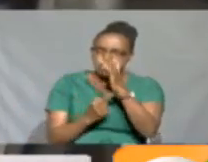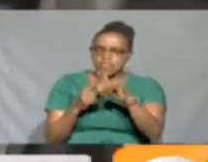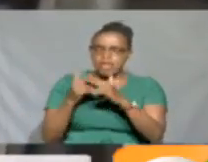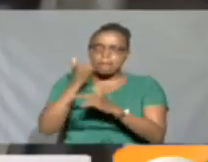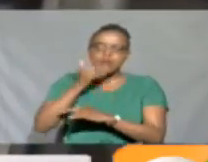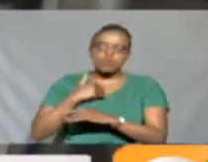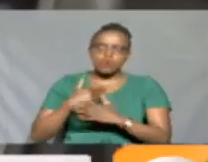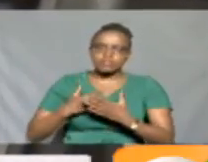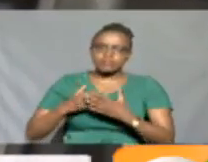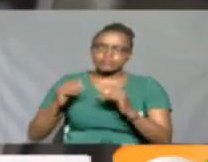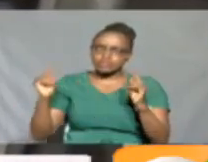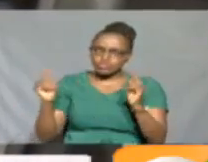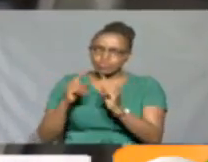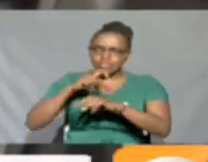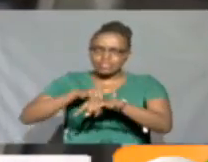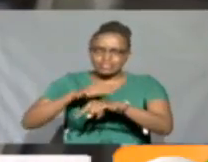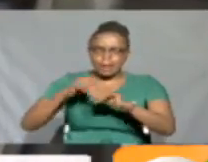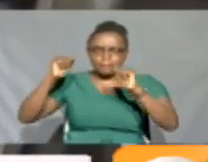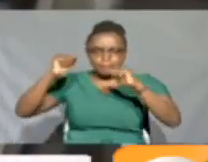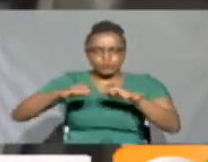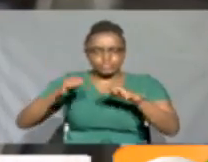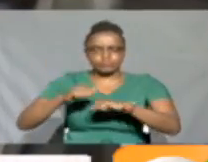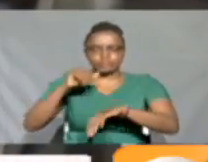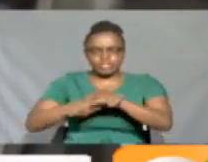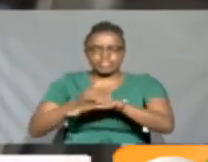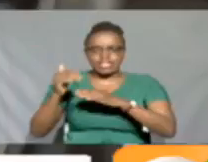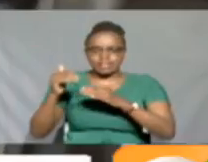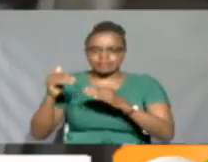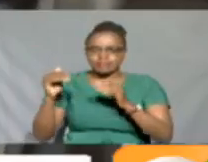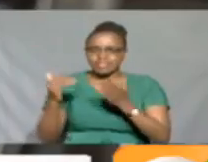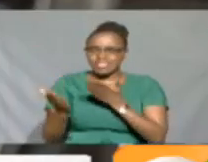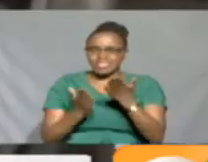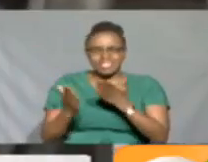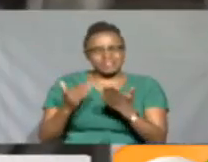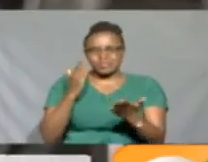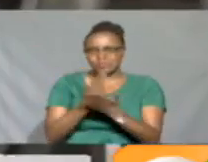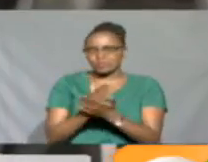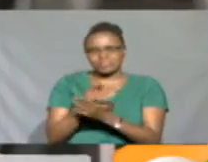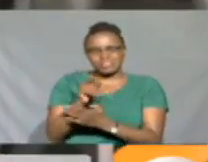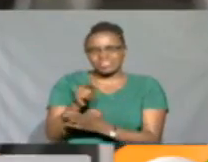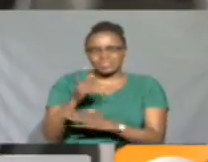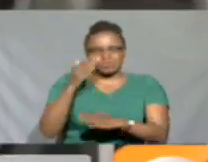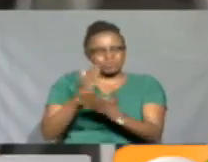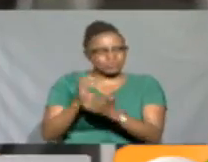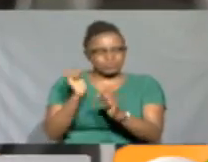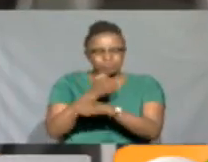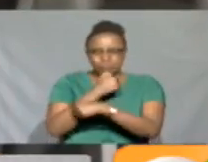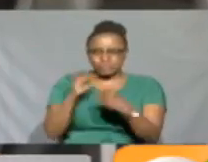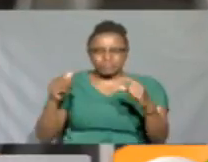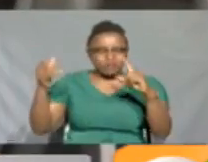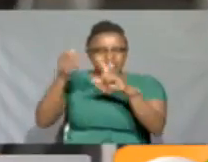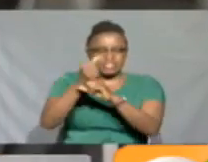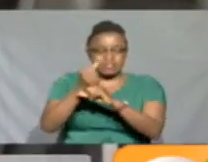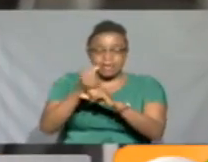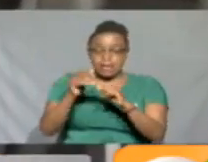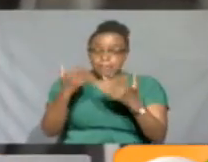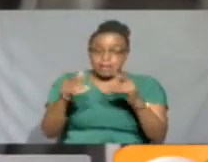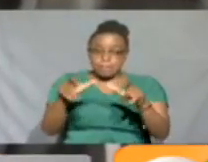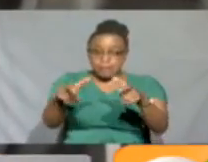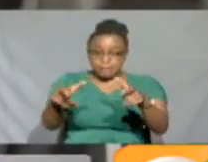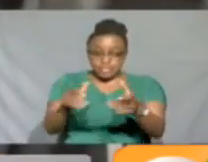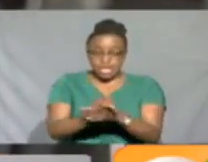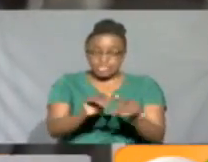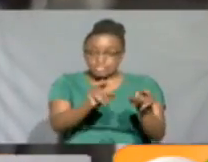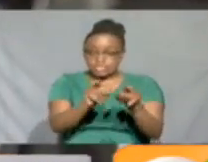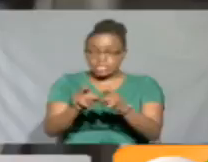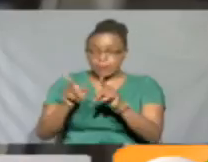to be attended in the shortest time possible. Some things are not realistic. So it's up to maybe also the media and